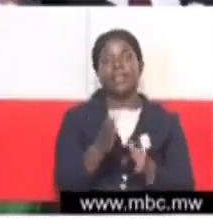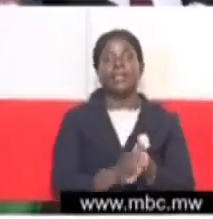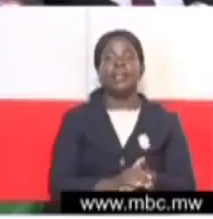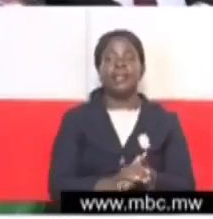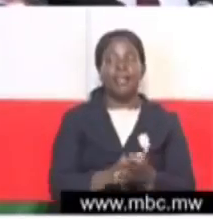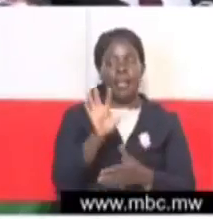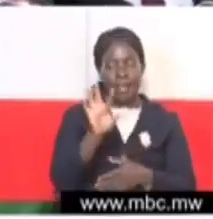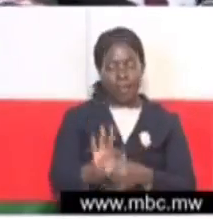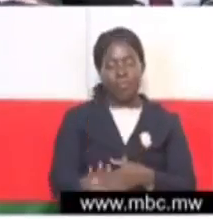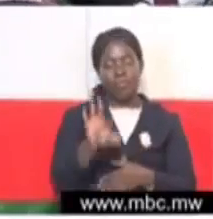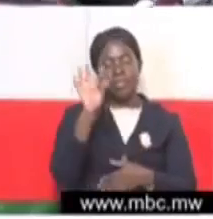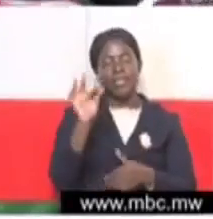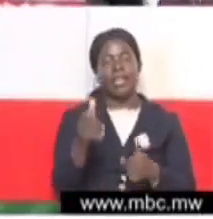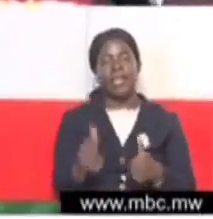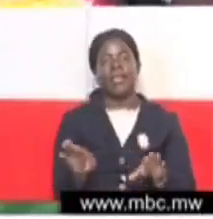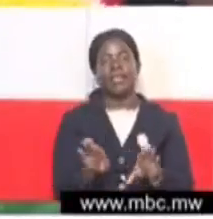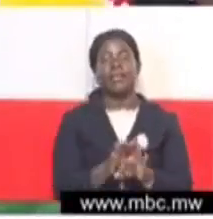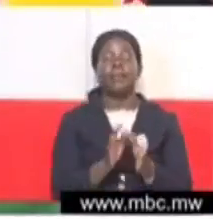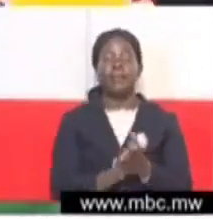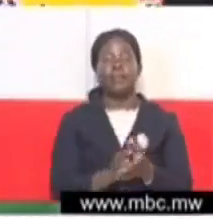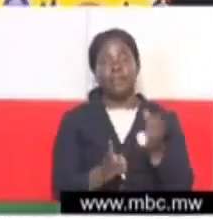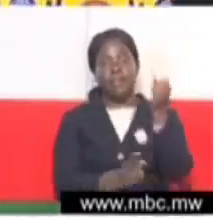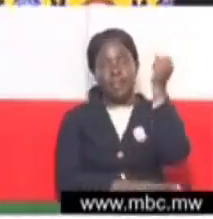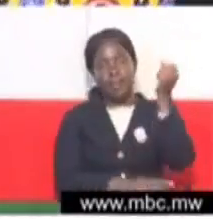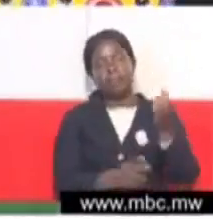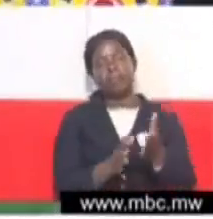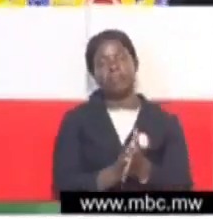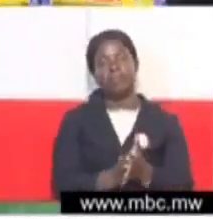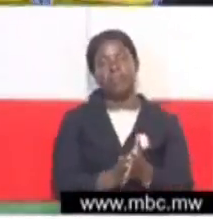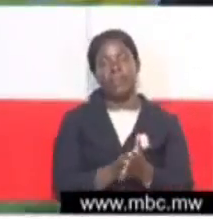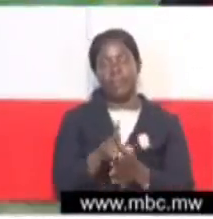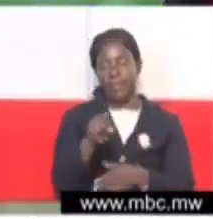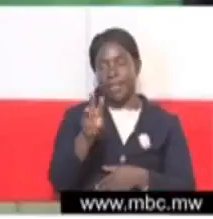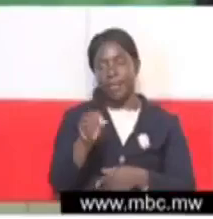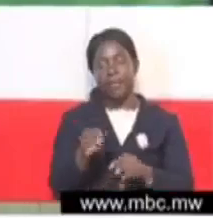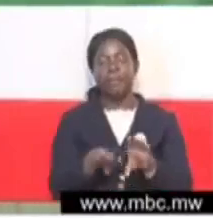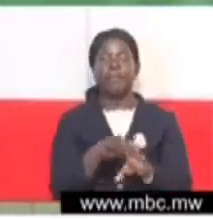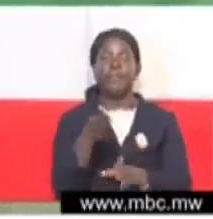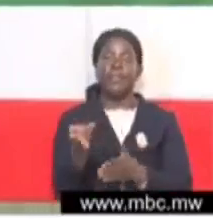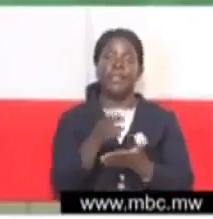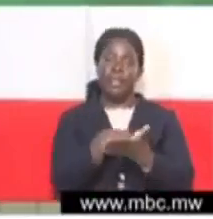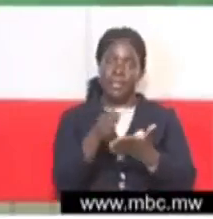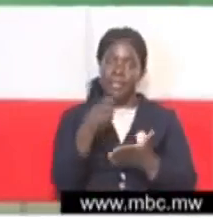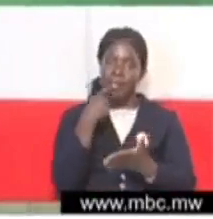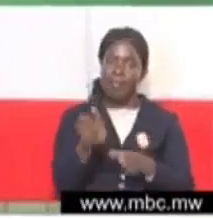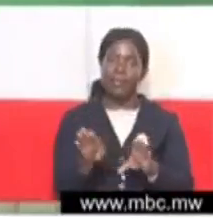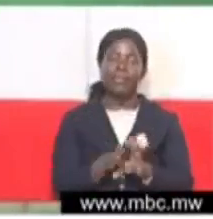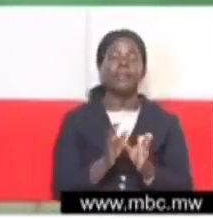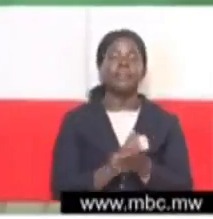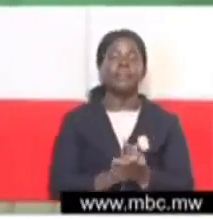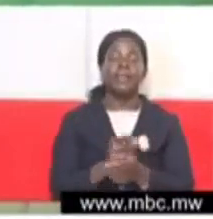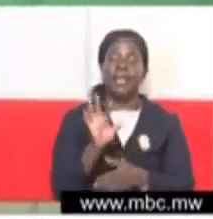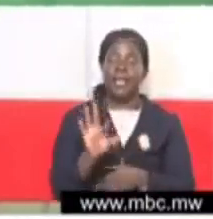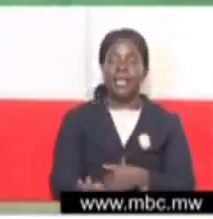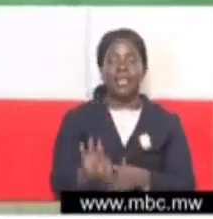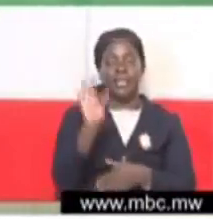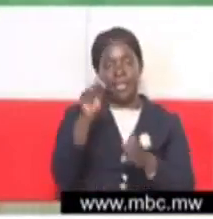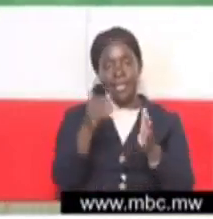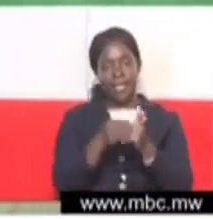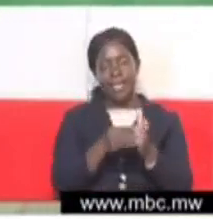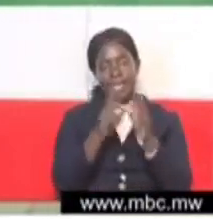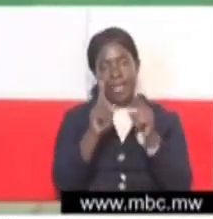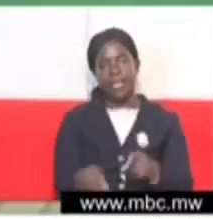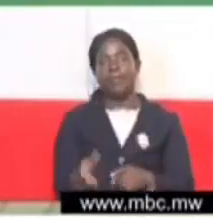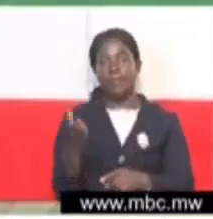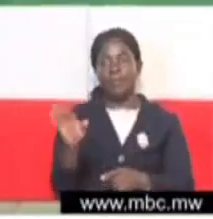the MCP NEC as second deputy publicity secretary. Chimwendo Banda said the party has also elected, among others, Virumbiko